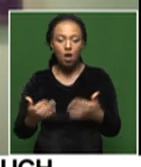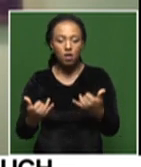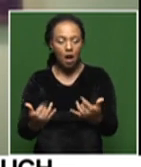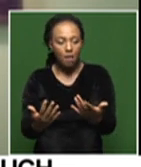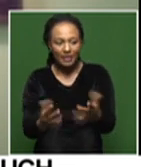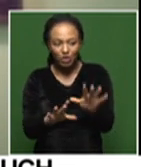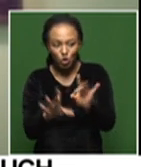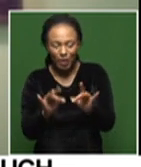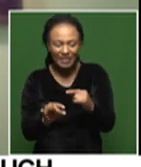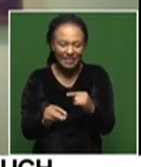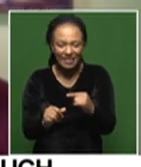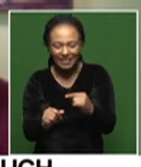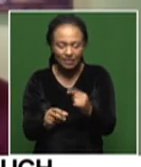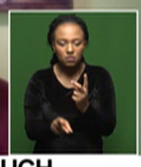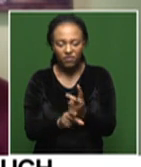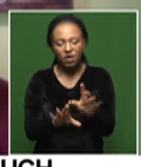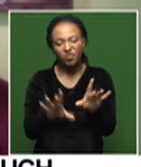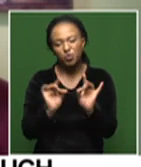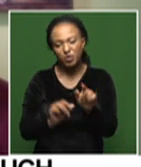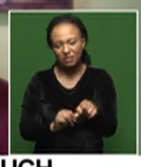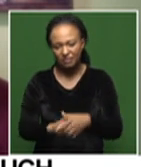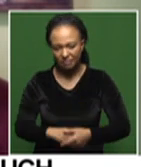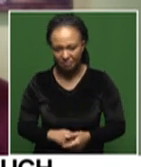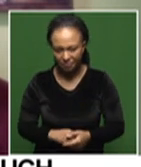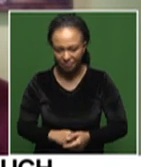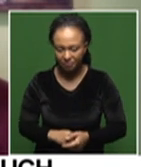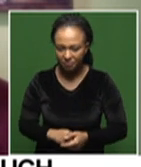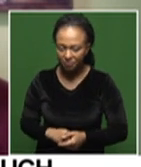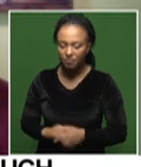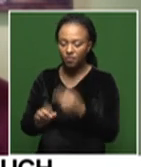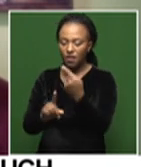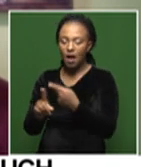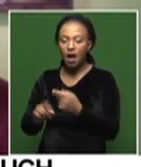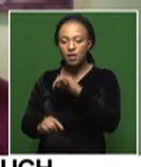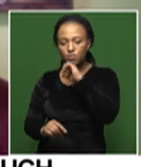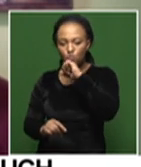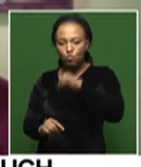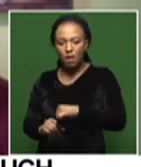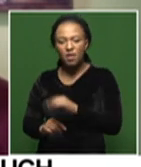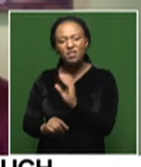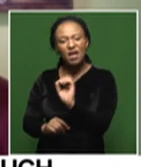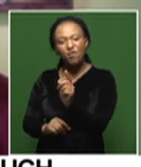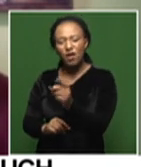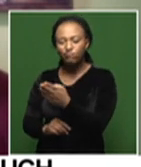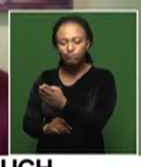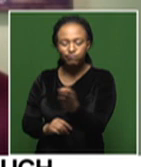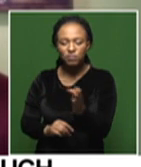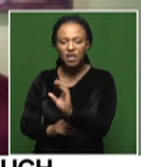for choice. And what else is in store for art lovers over the next 2 or 3 days? What else is there on